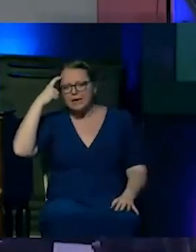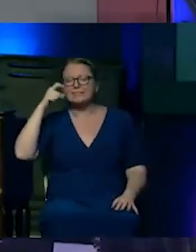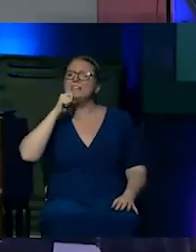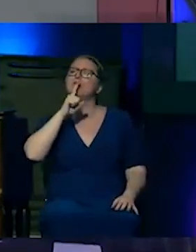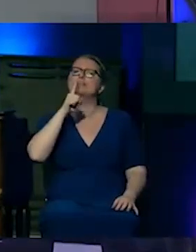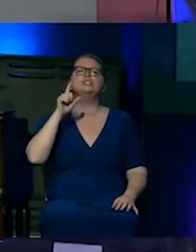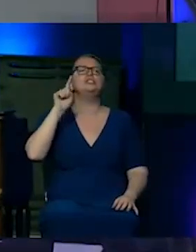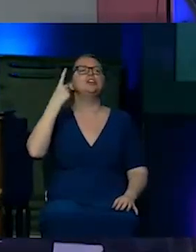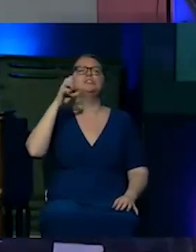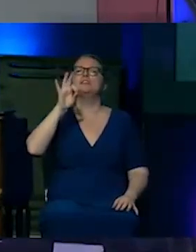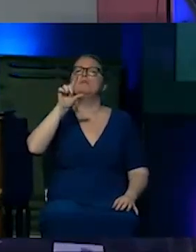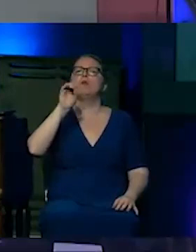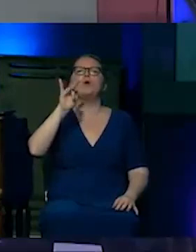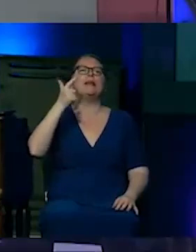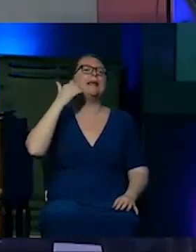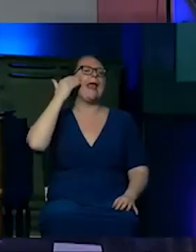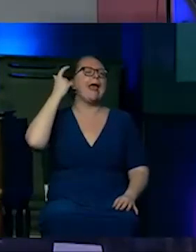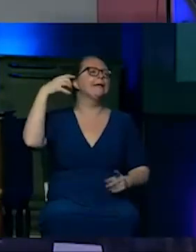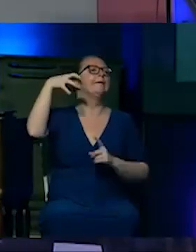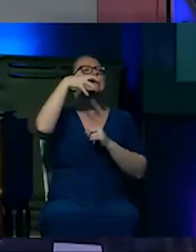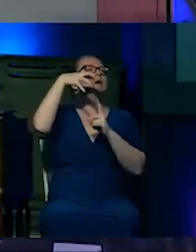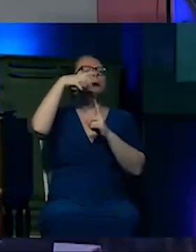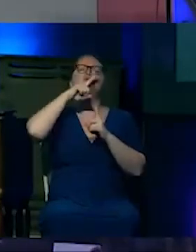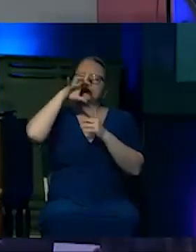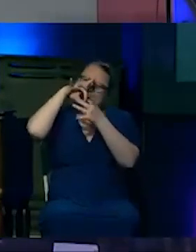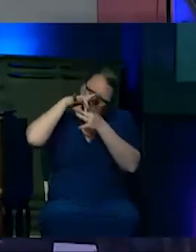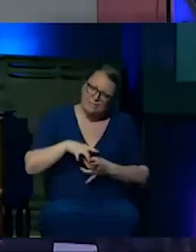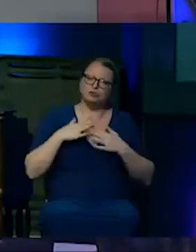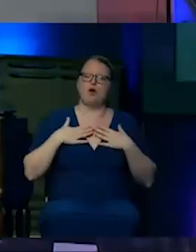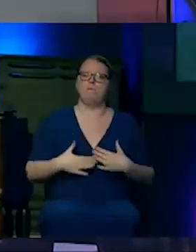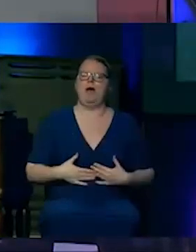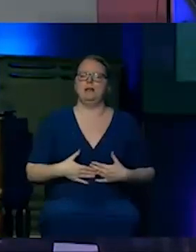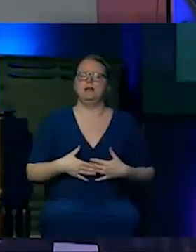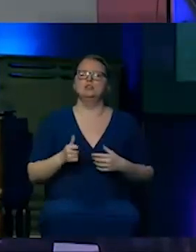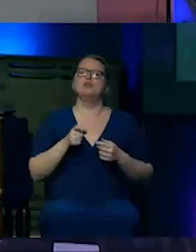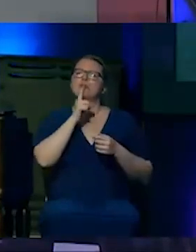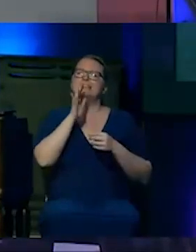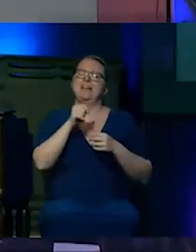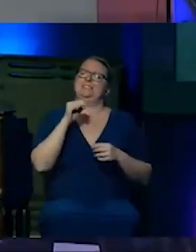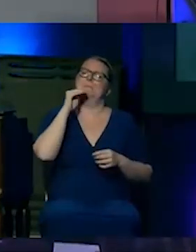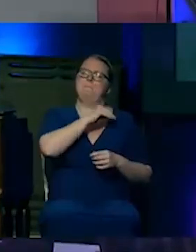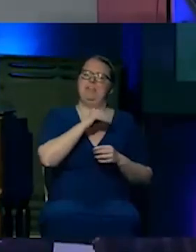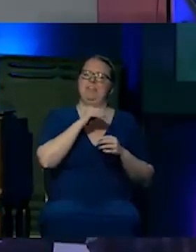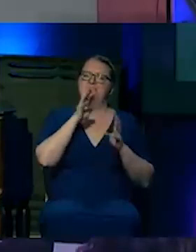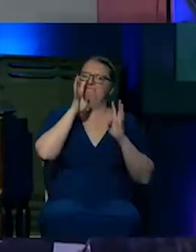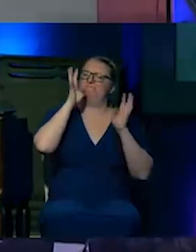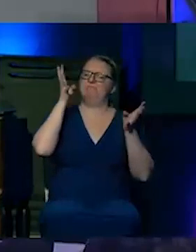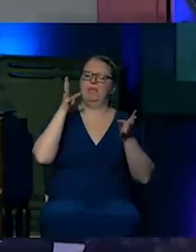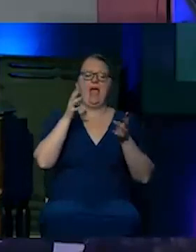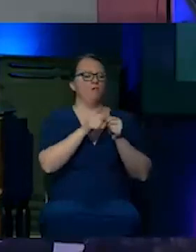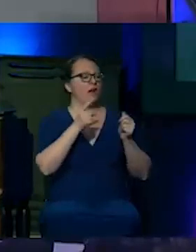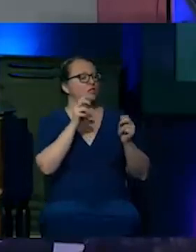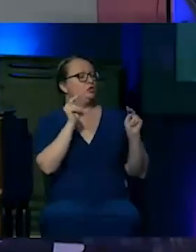head, but connected to a whole body. So this is connected to what I call the myth of objectivity, right? We're talking about like everyone has this like